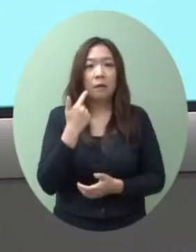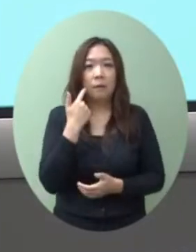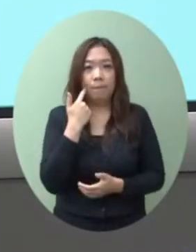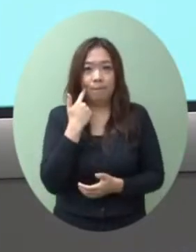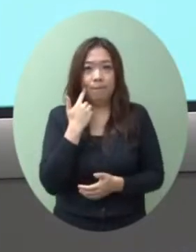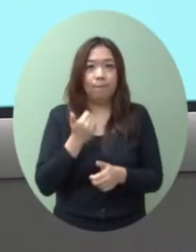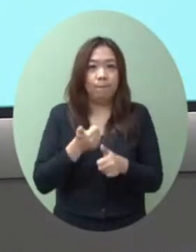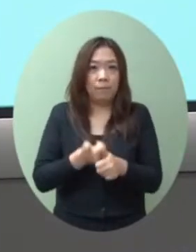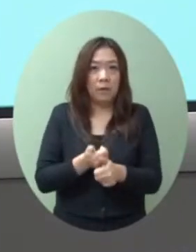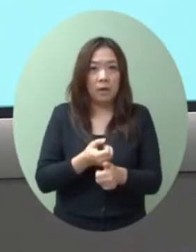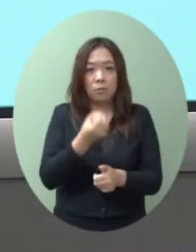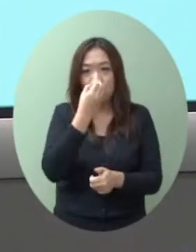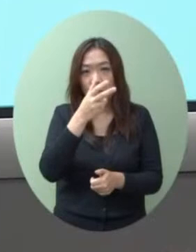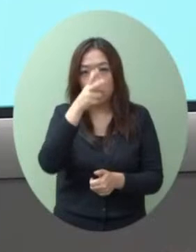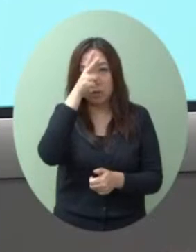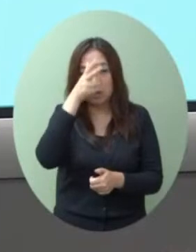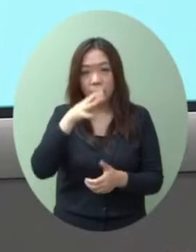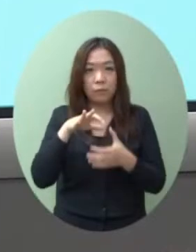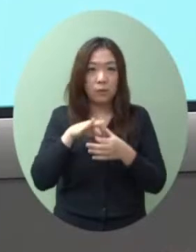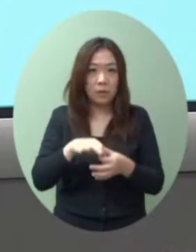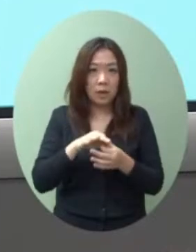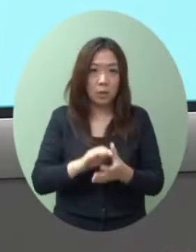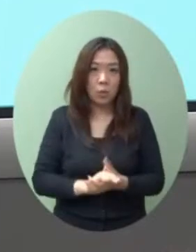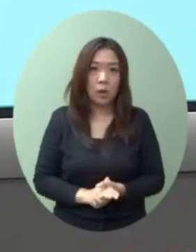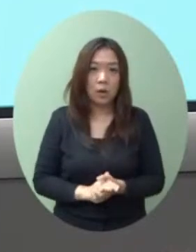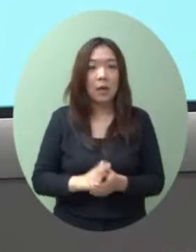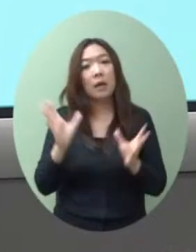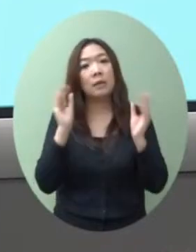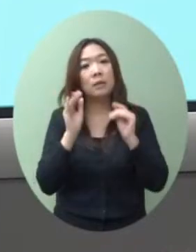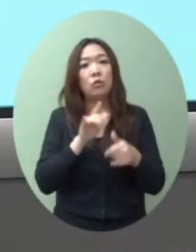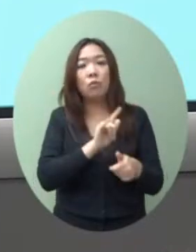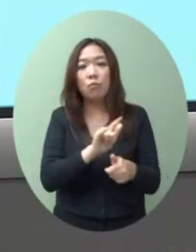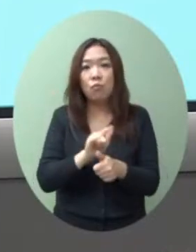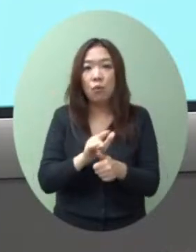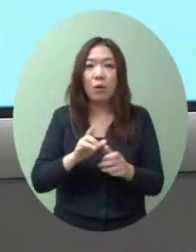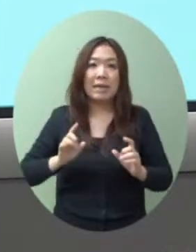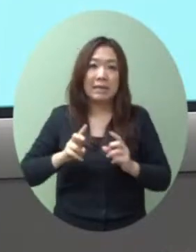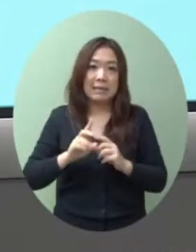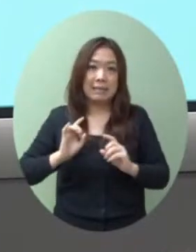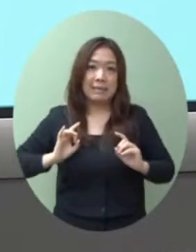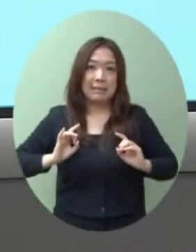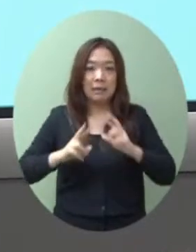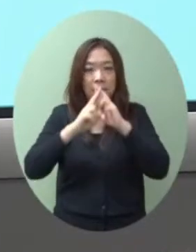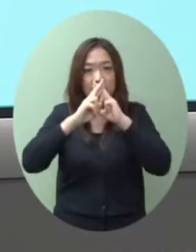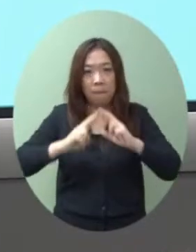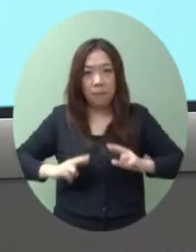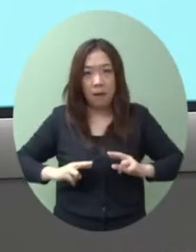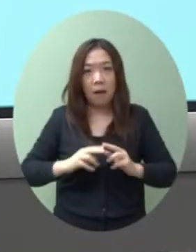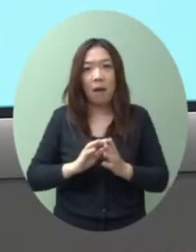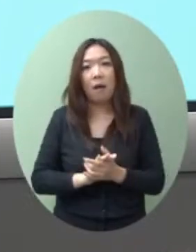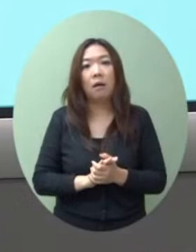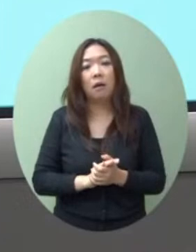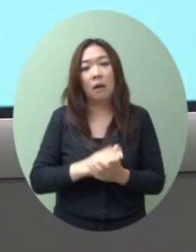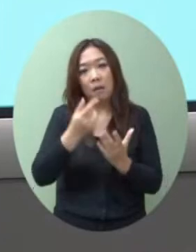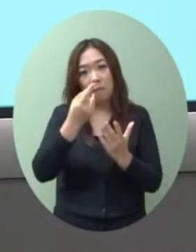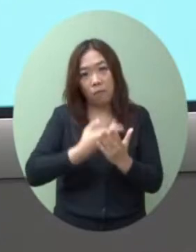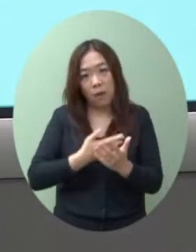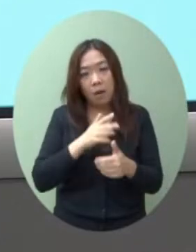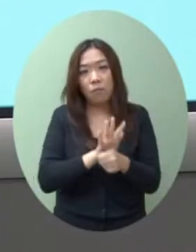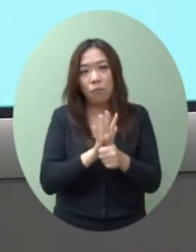Now, the functions and the designs of a Leap Home Safe app has strictly complied with the relevant privacy